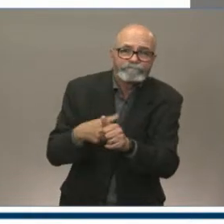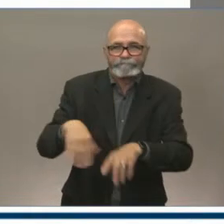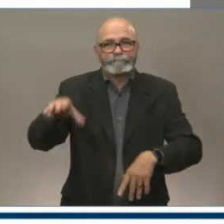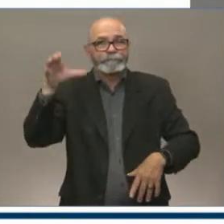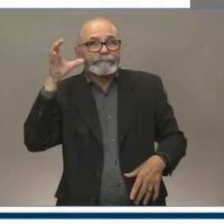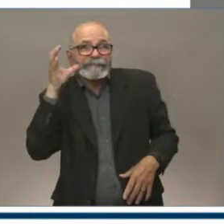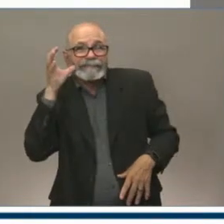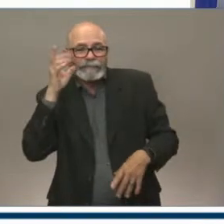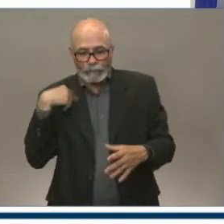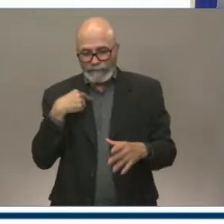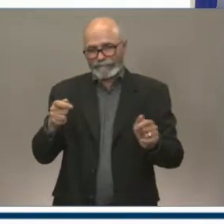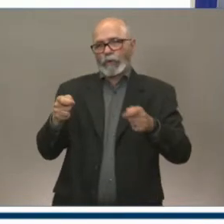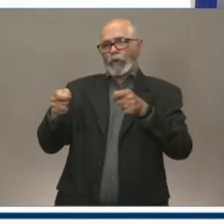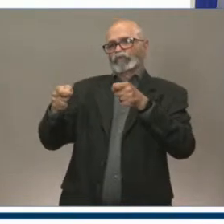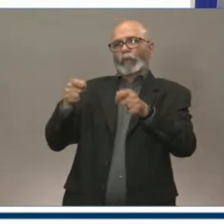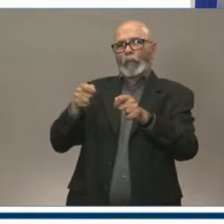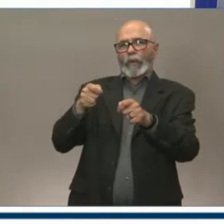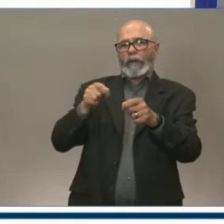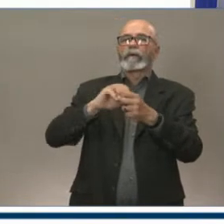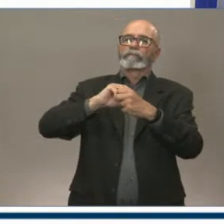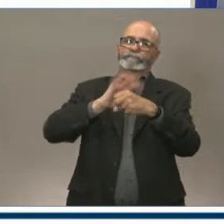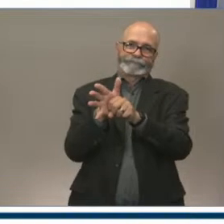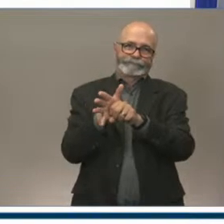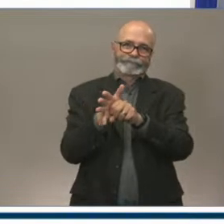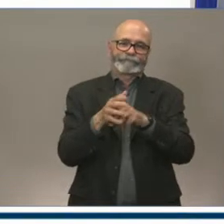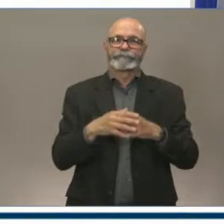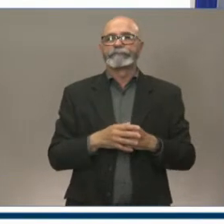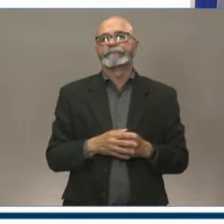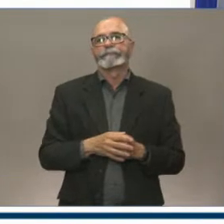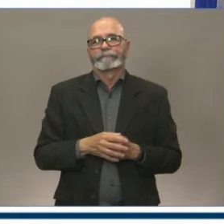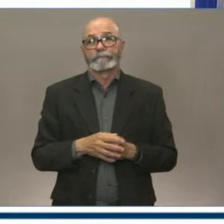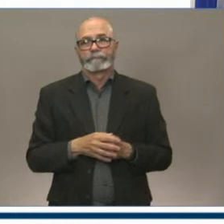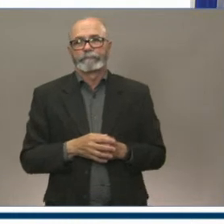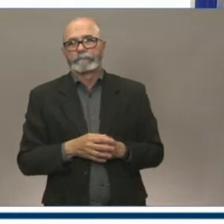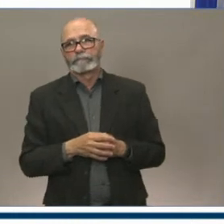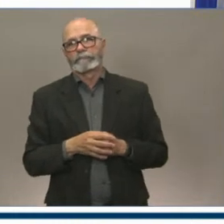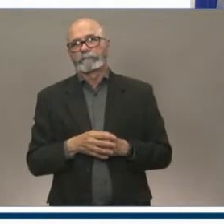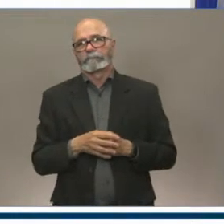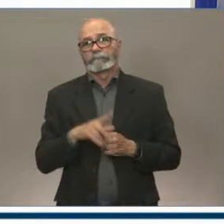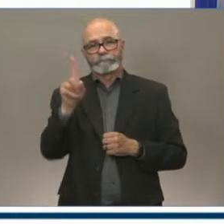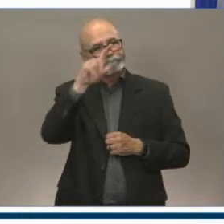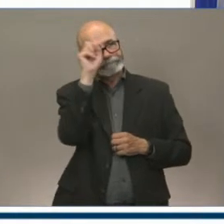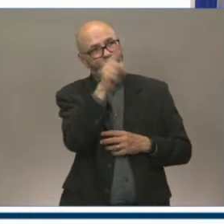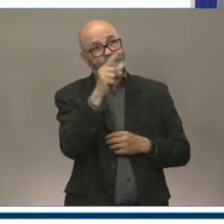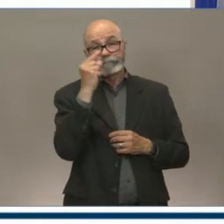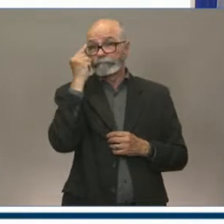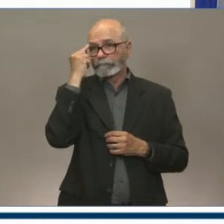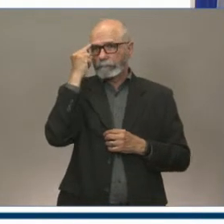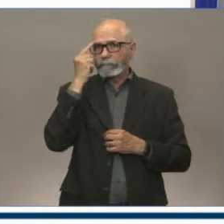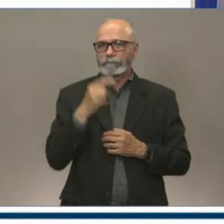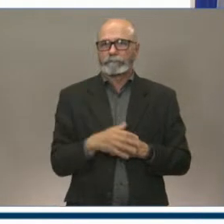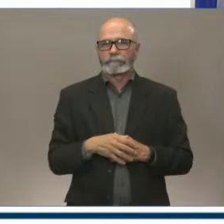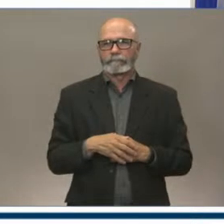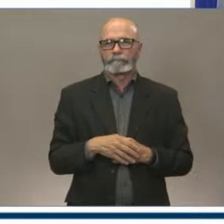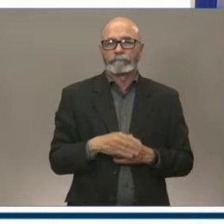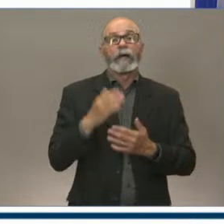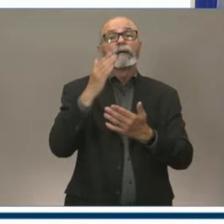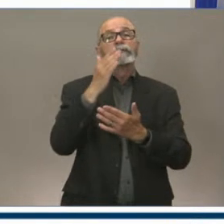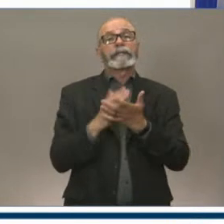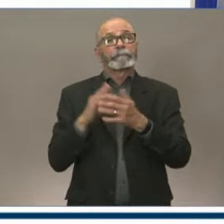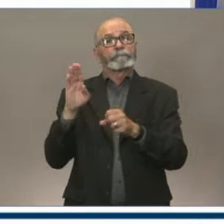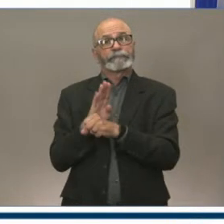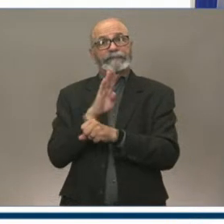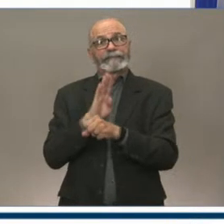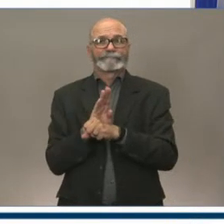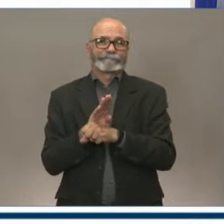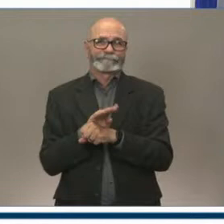control. Go ahead, Chelsea, with your follow-up. Thank you. Some businesses take extra precaution to alert people, for example,